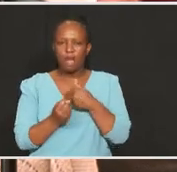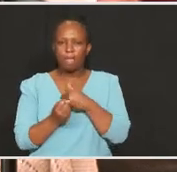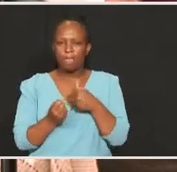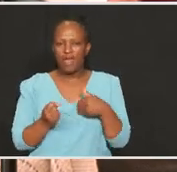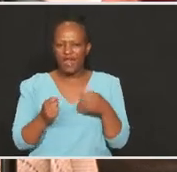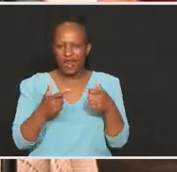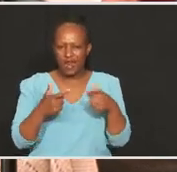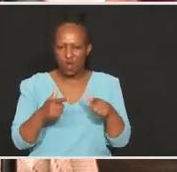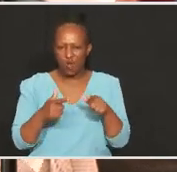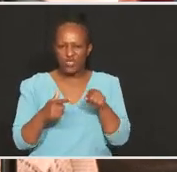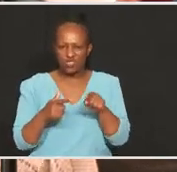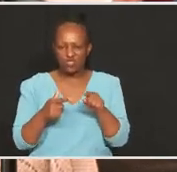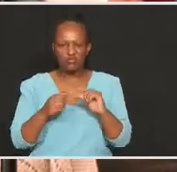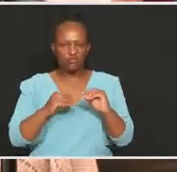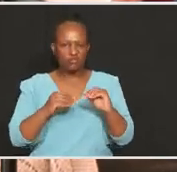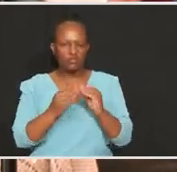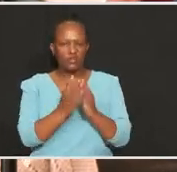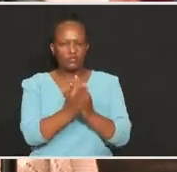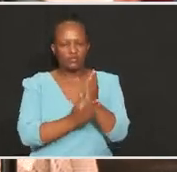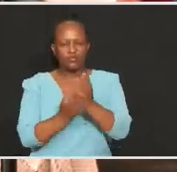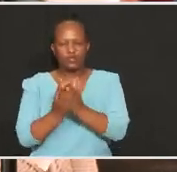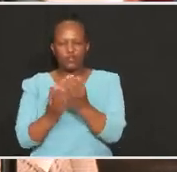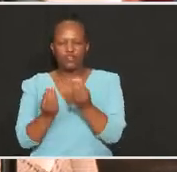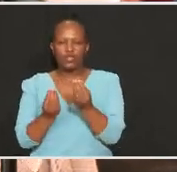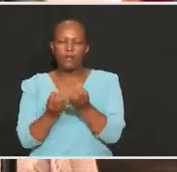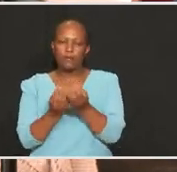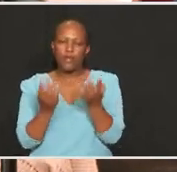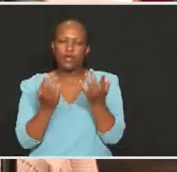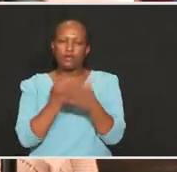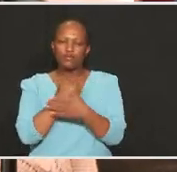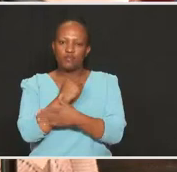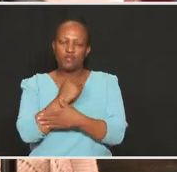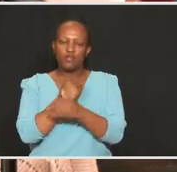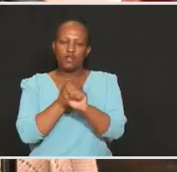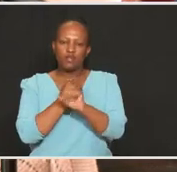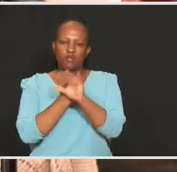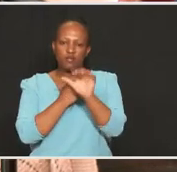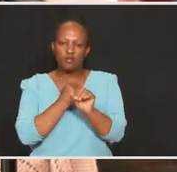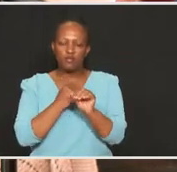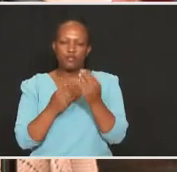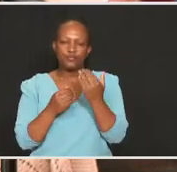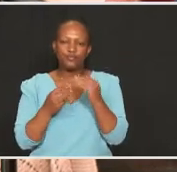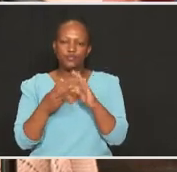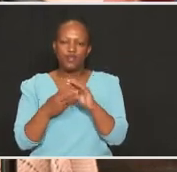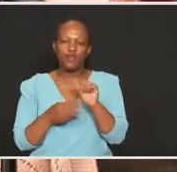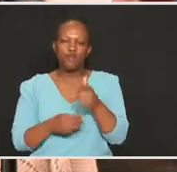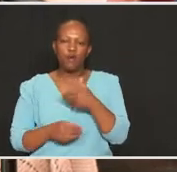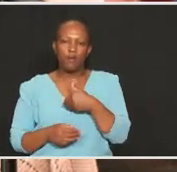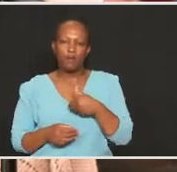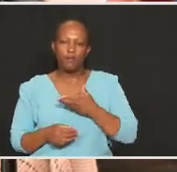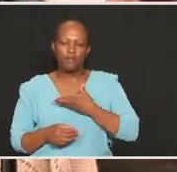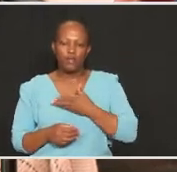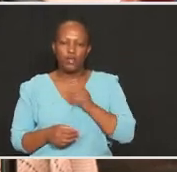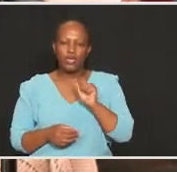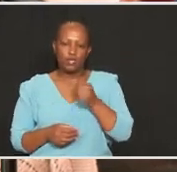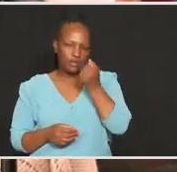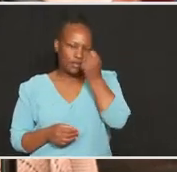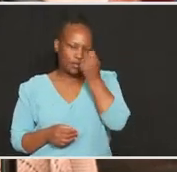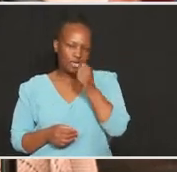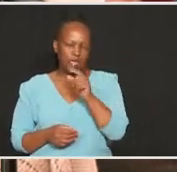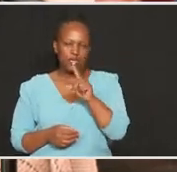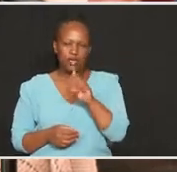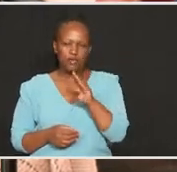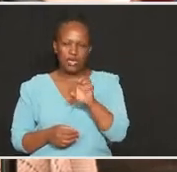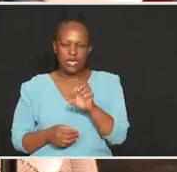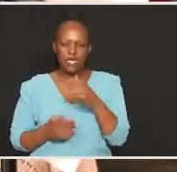accessible to more Learners across South Africa third on behalf of parents I do understand the dbe's